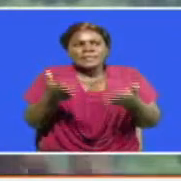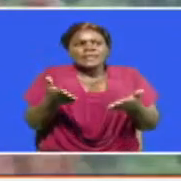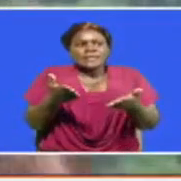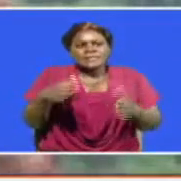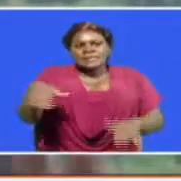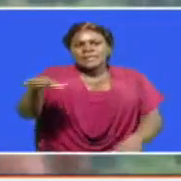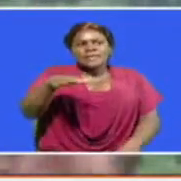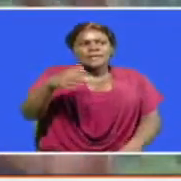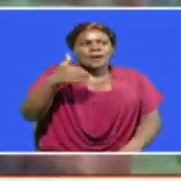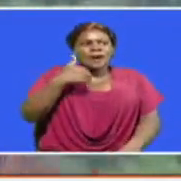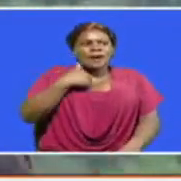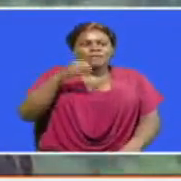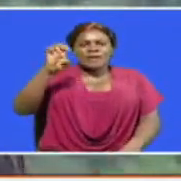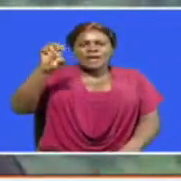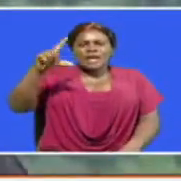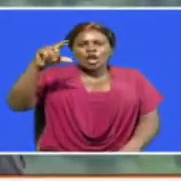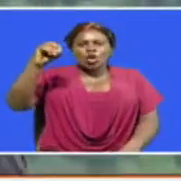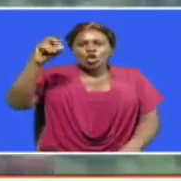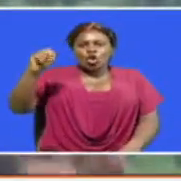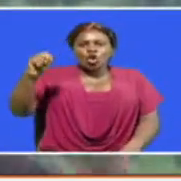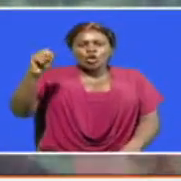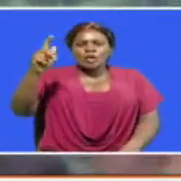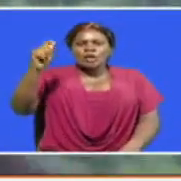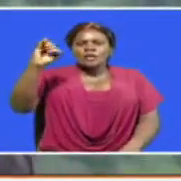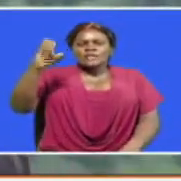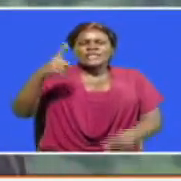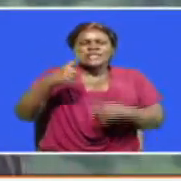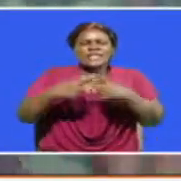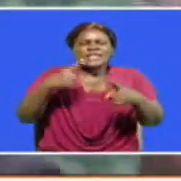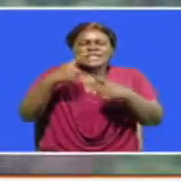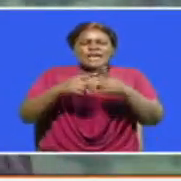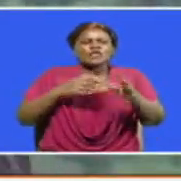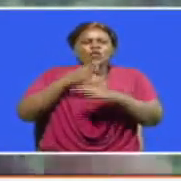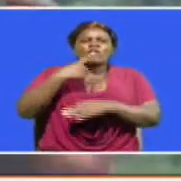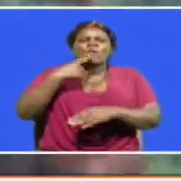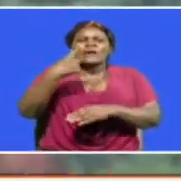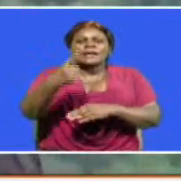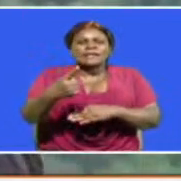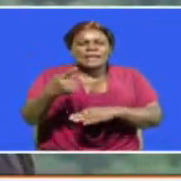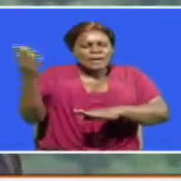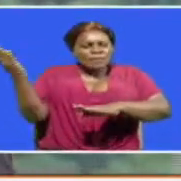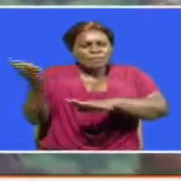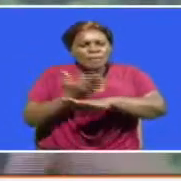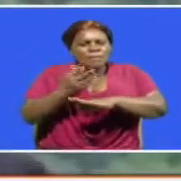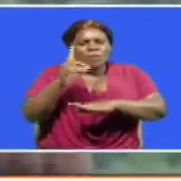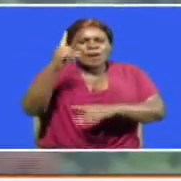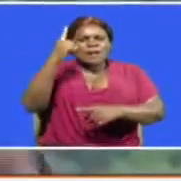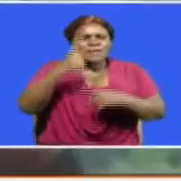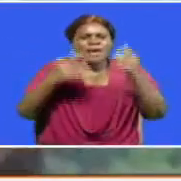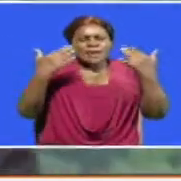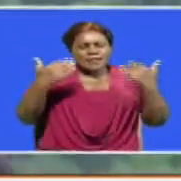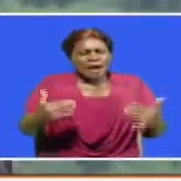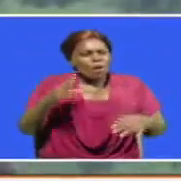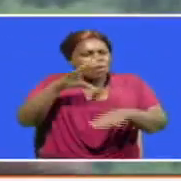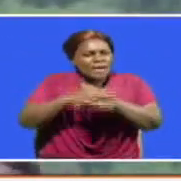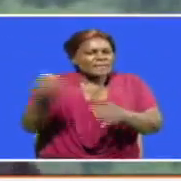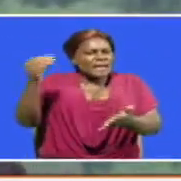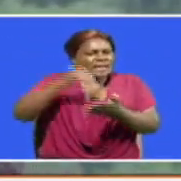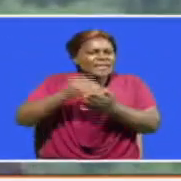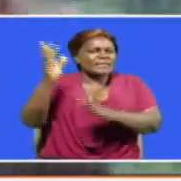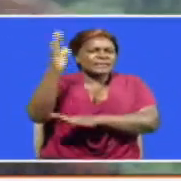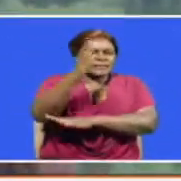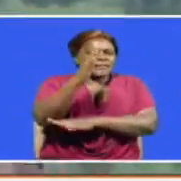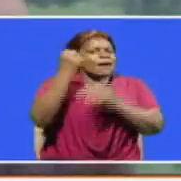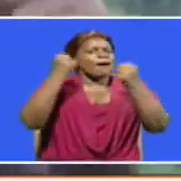mahali ilikuwa na ile inaitwa Elgon teak, miti ambayo inakaa miaka 100. Tulikata hiyo kwa miaka 1. Kitambo sasa tuweze kupata Elgon teak mlima